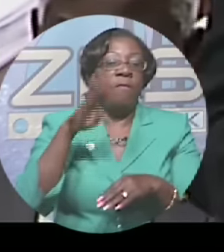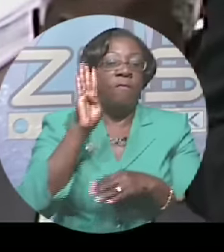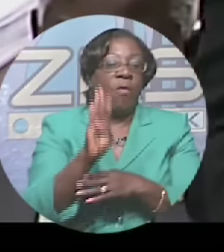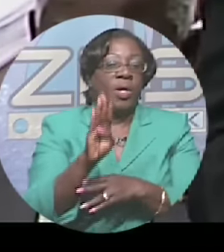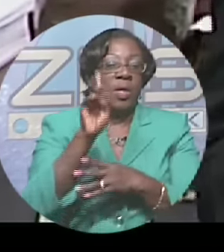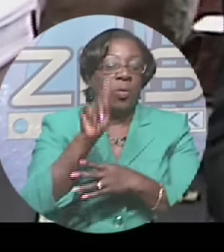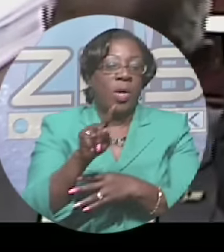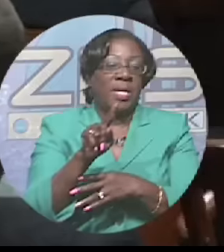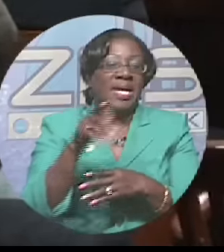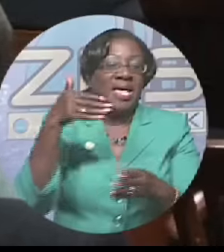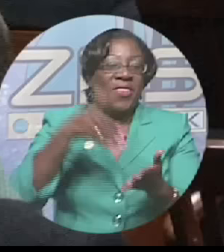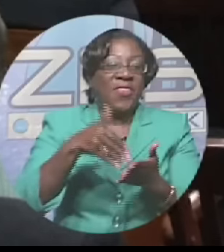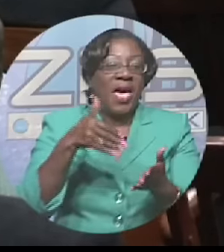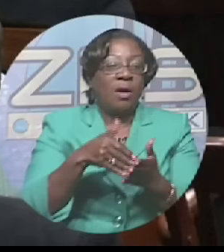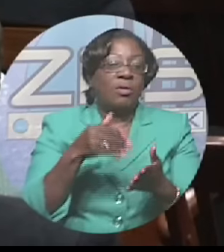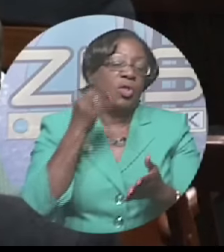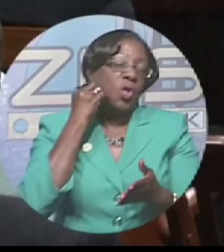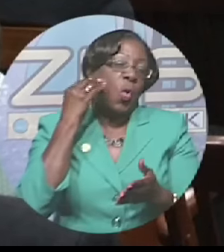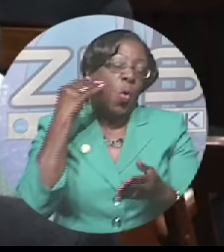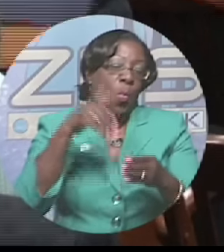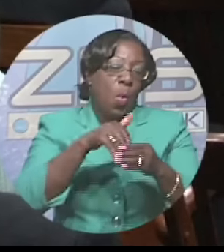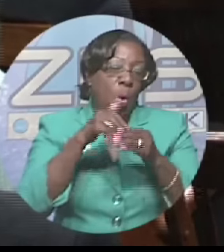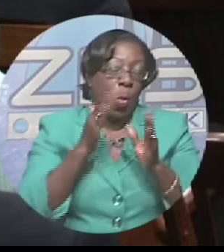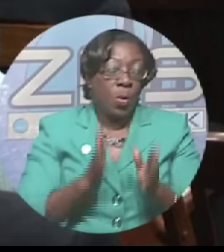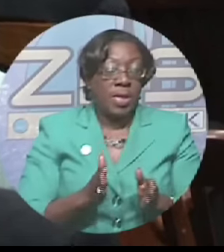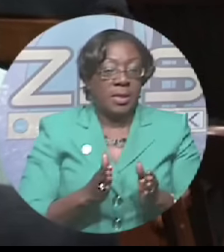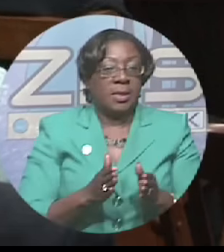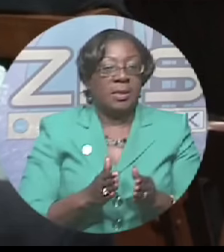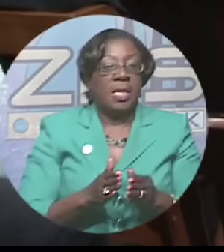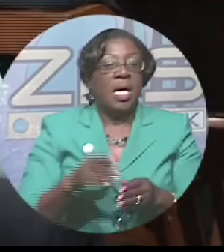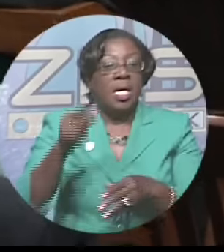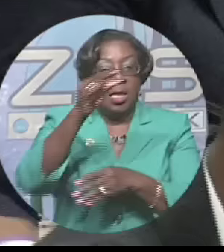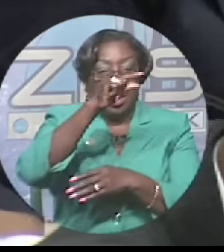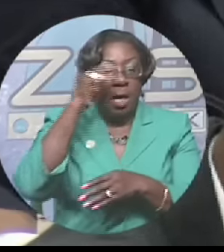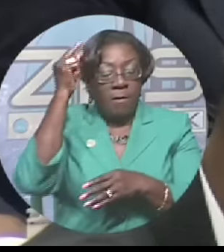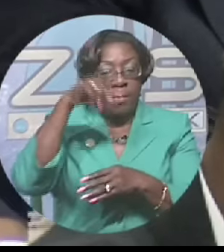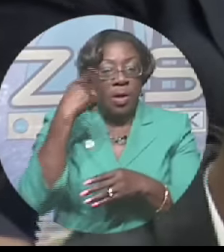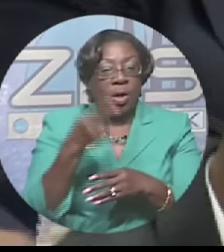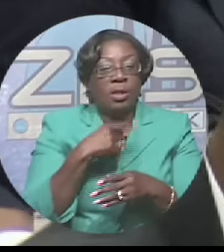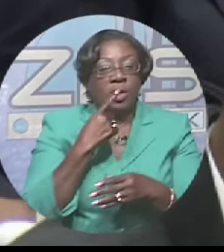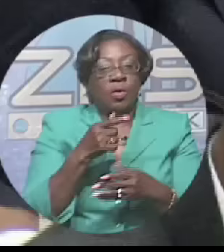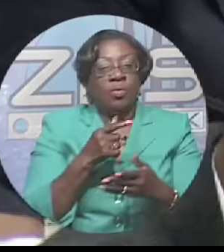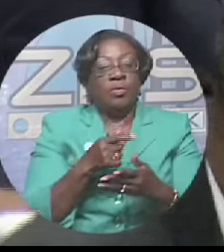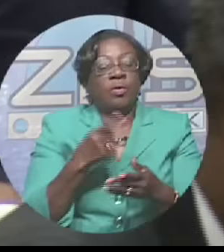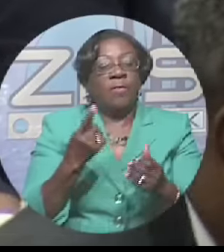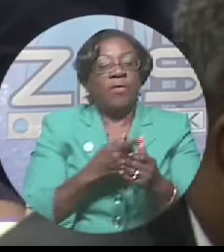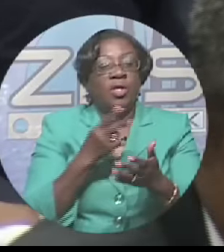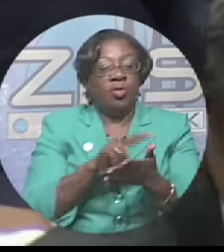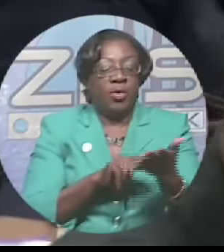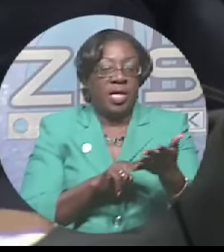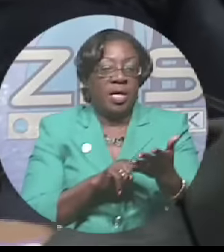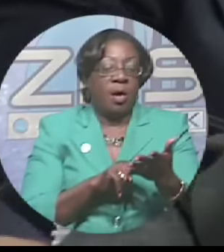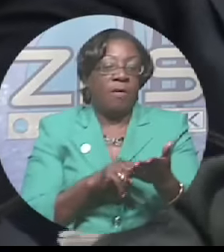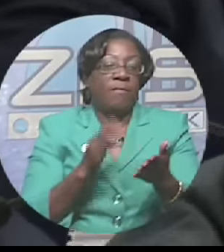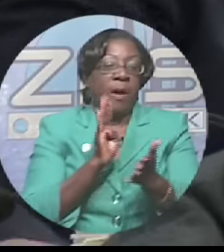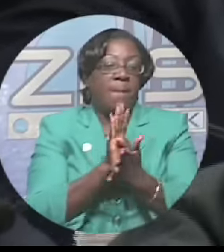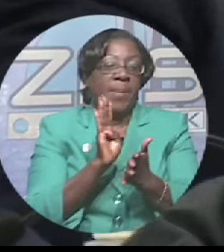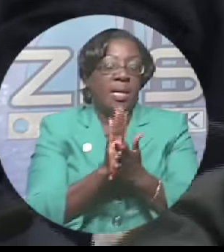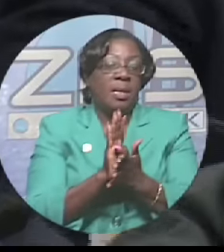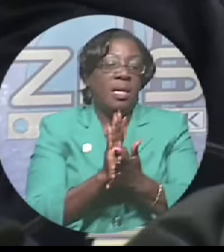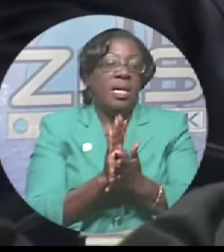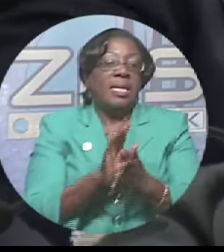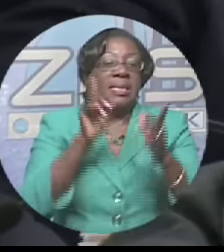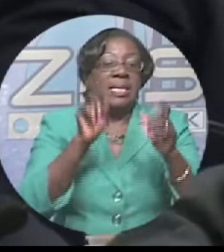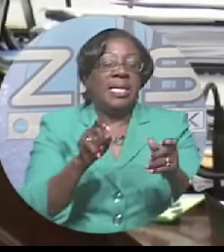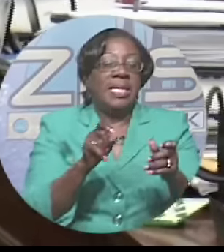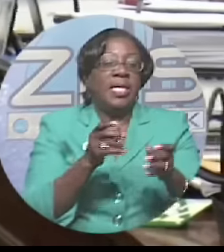41,000 homeowners. But the good news didn't stop there. The government also announcing through the first reading of a bill the move to borrow significantly less